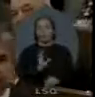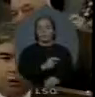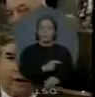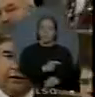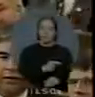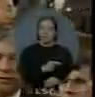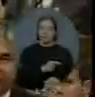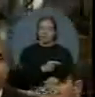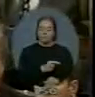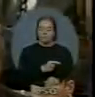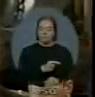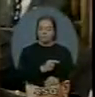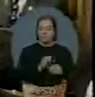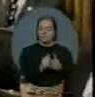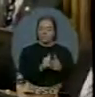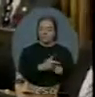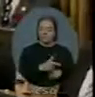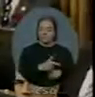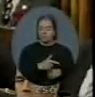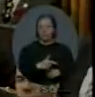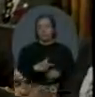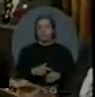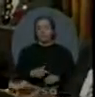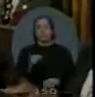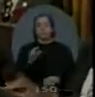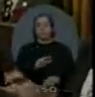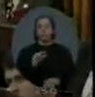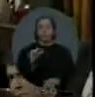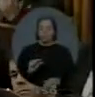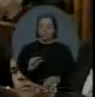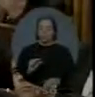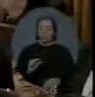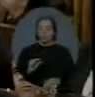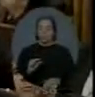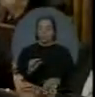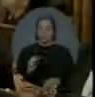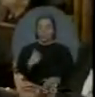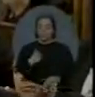Liberals. Guess what? This is a government that takes care of taxpayers' dollars, treats them as if they were